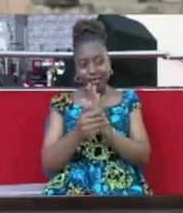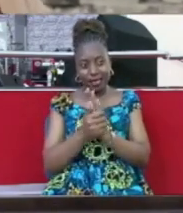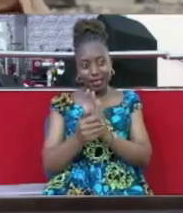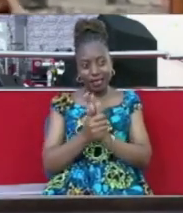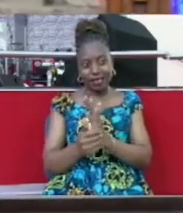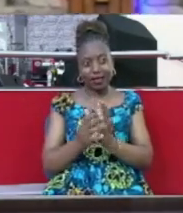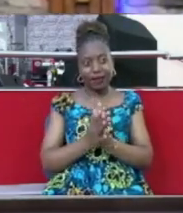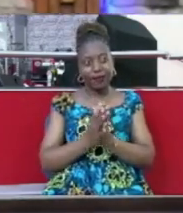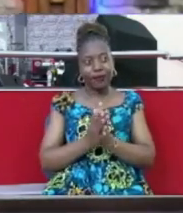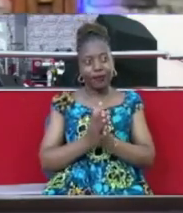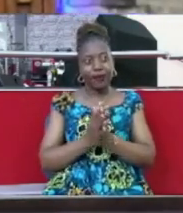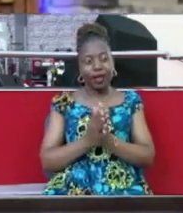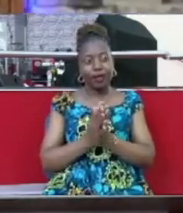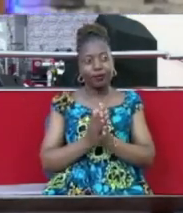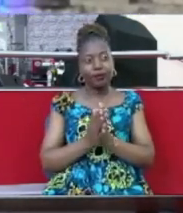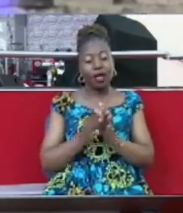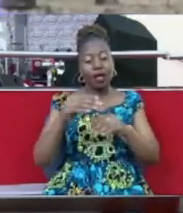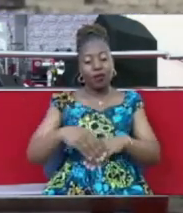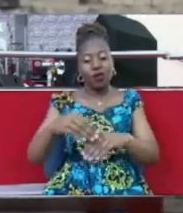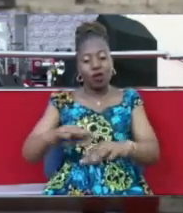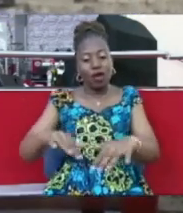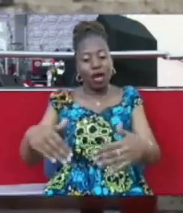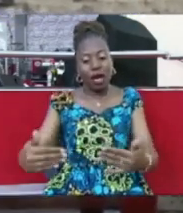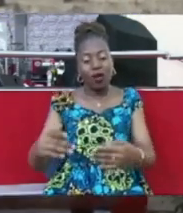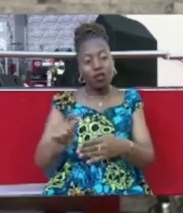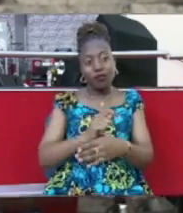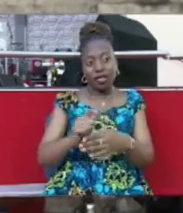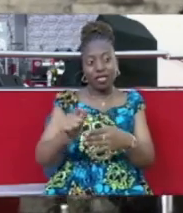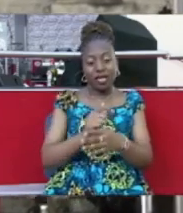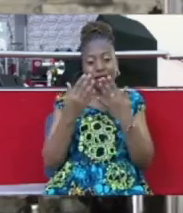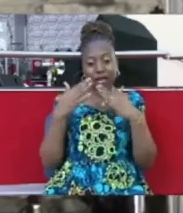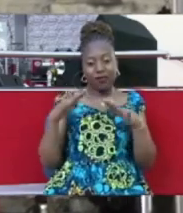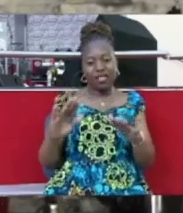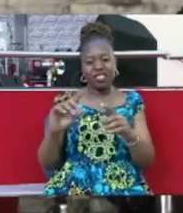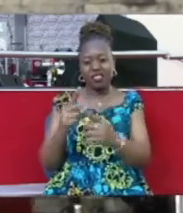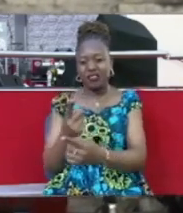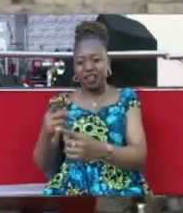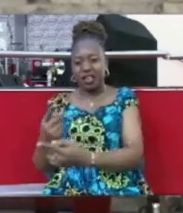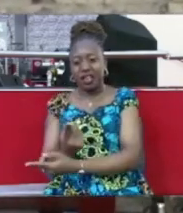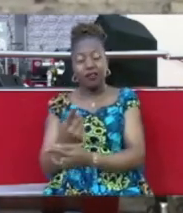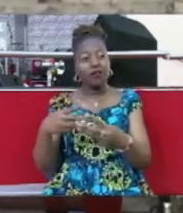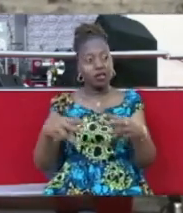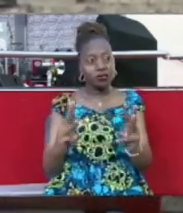skill. According to how they had been trained on their vocal